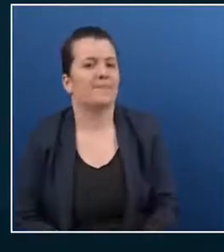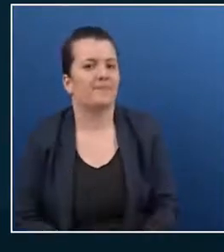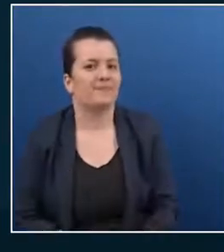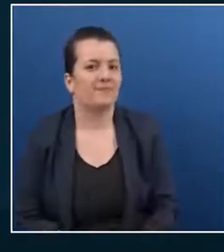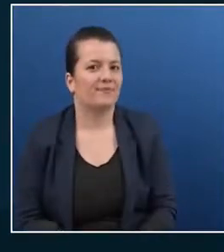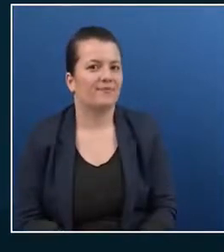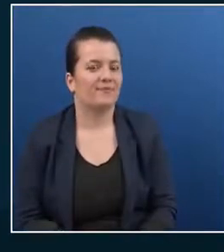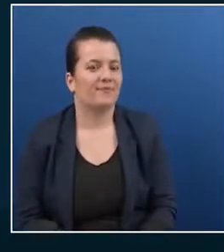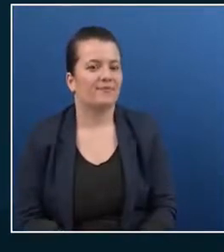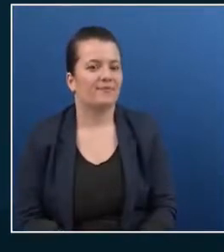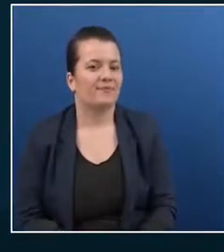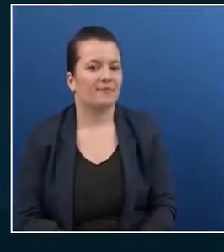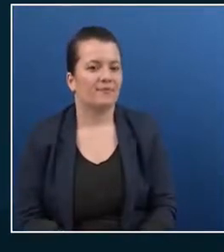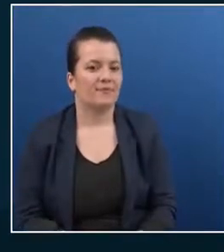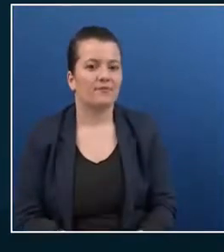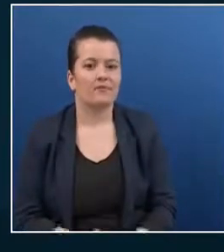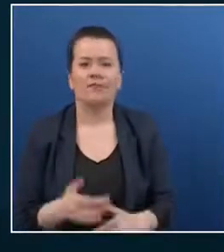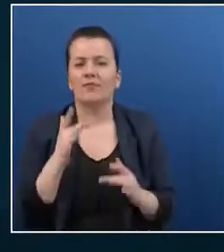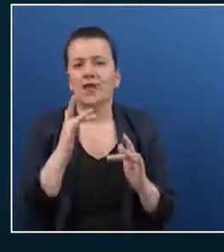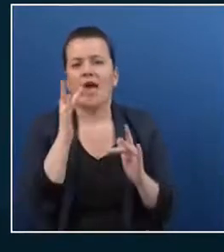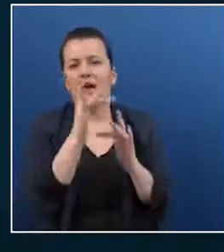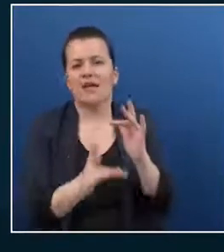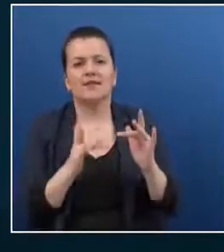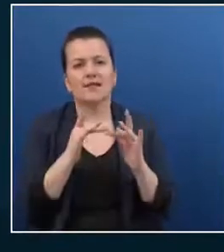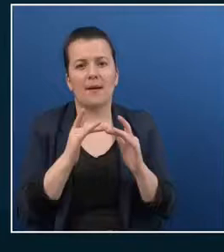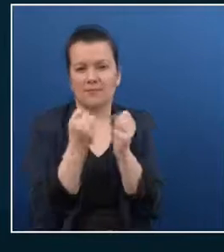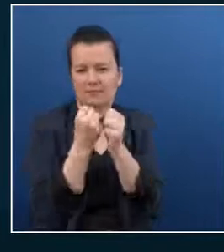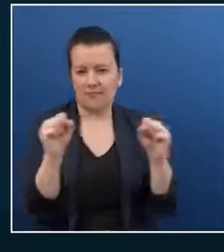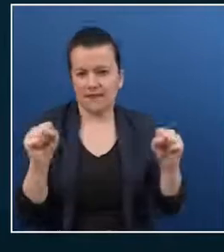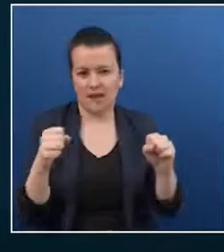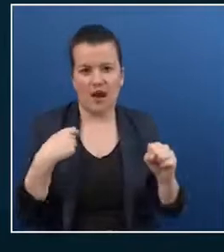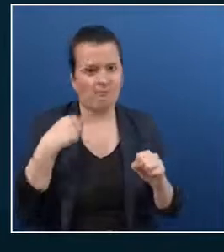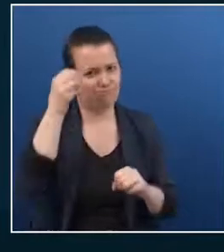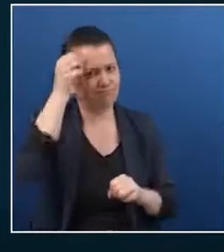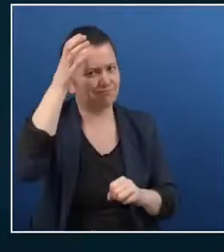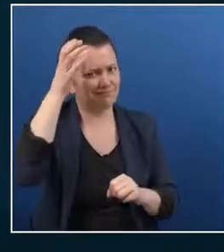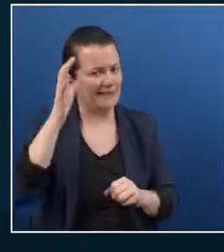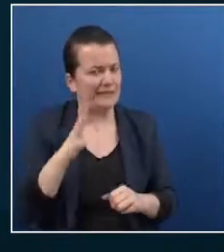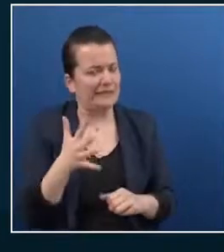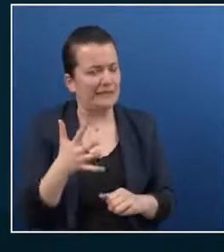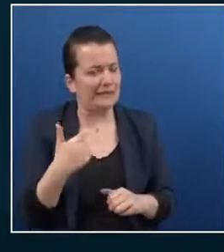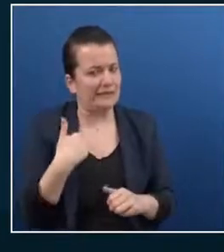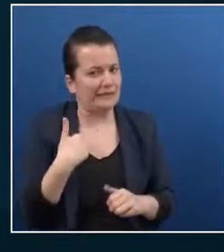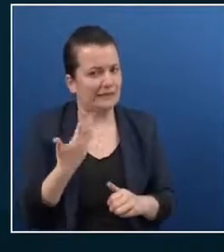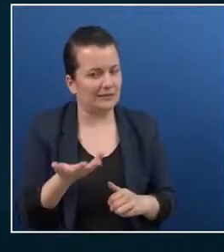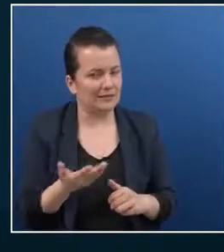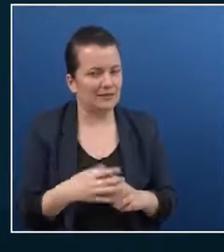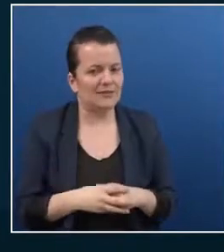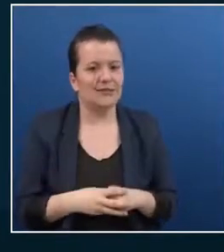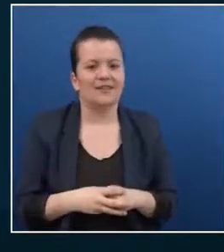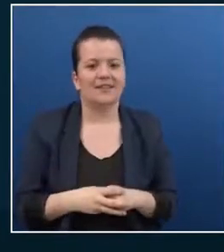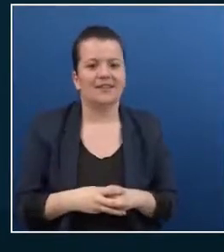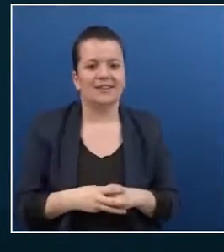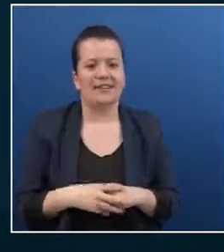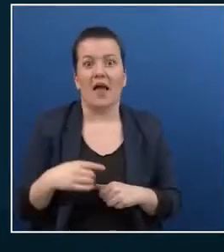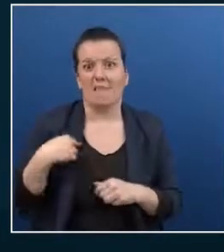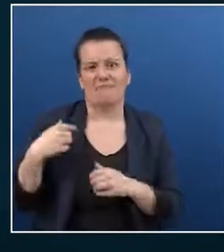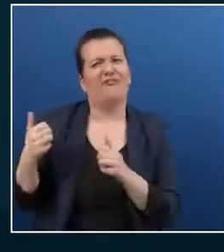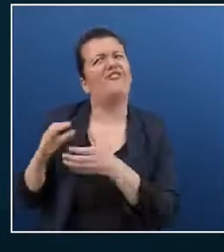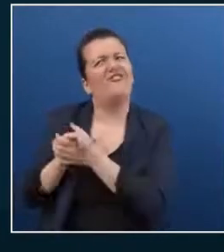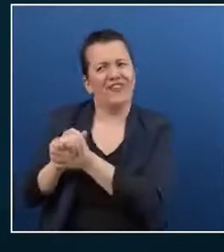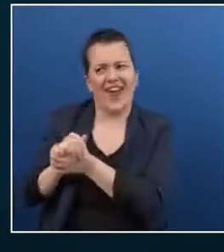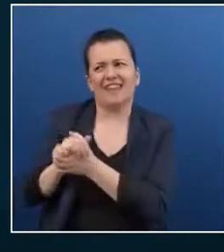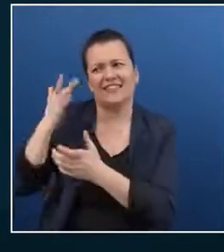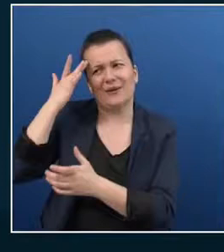so cybersecurity is not my specialty. That's why, I have very smart friends like